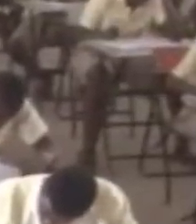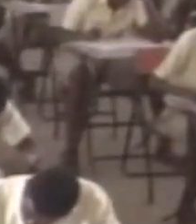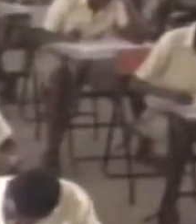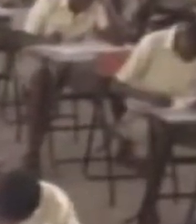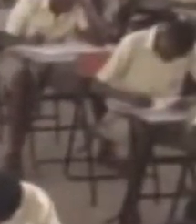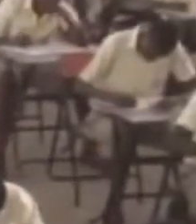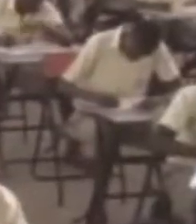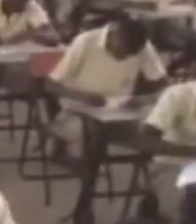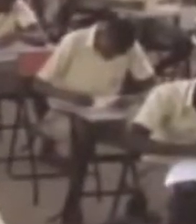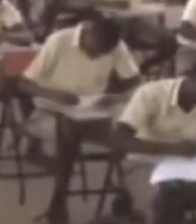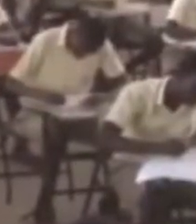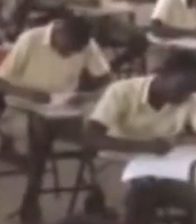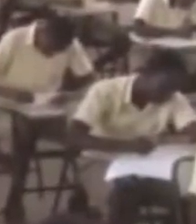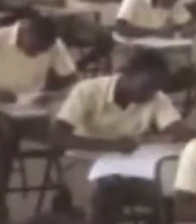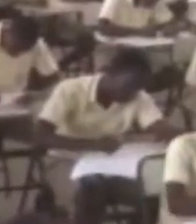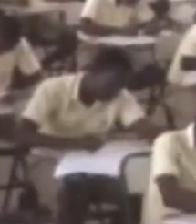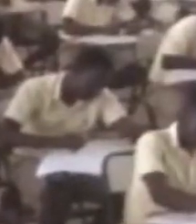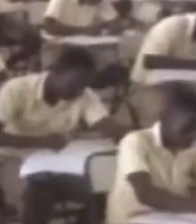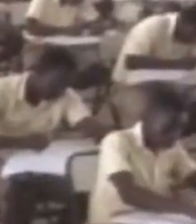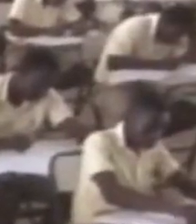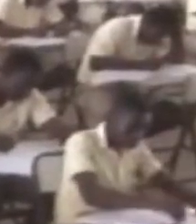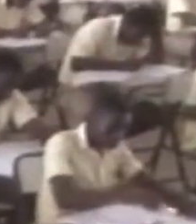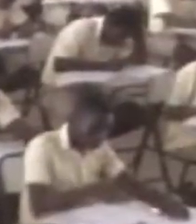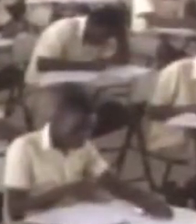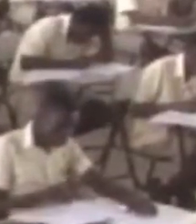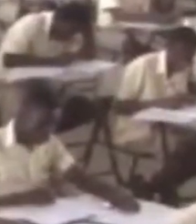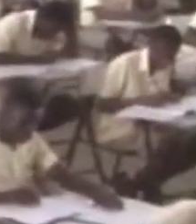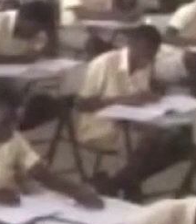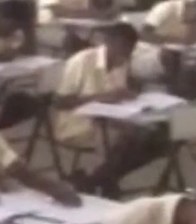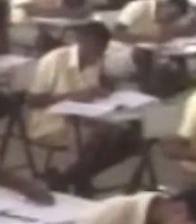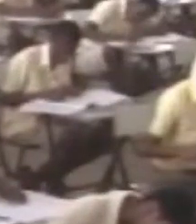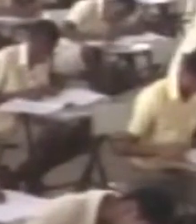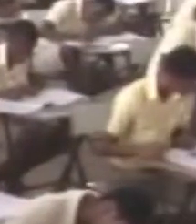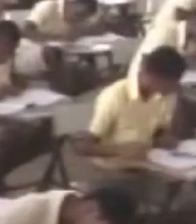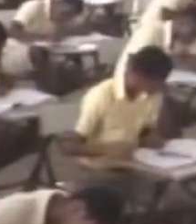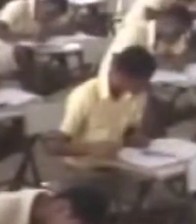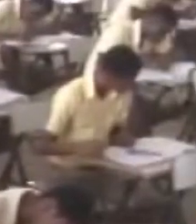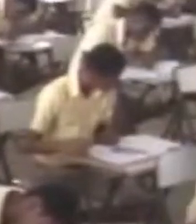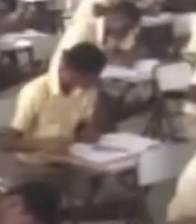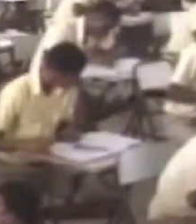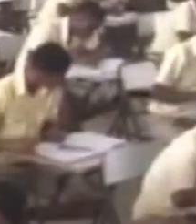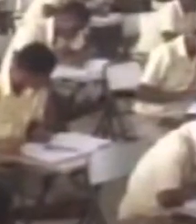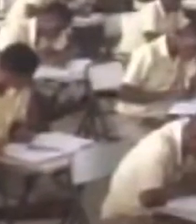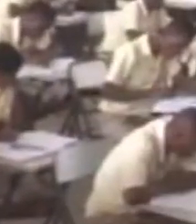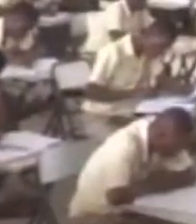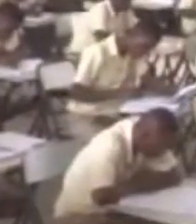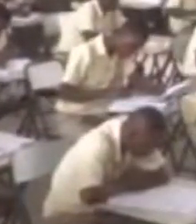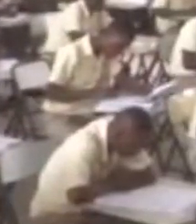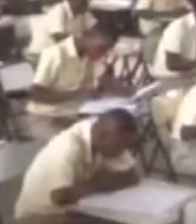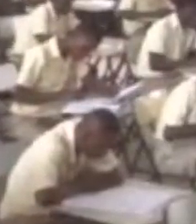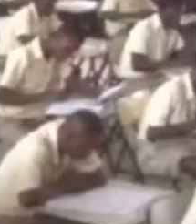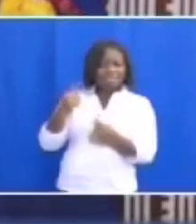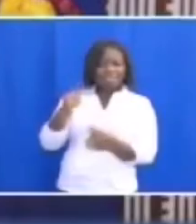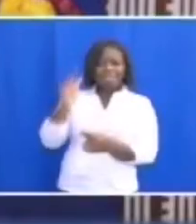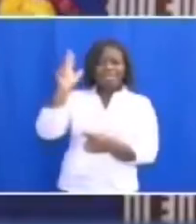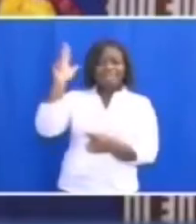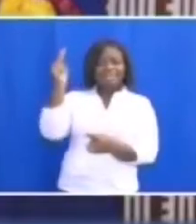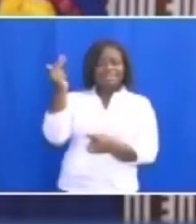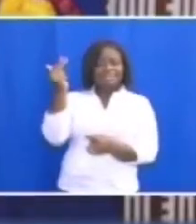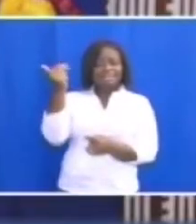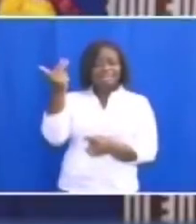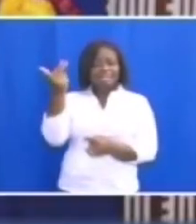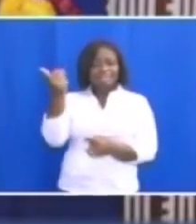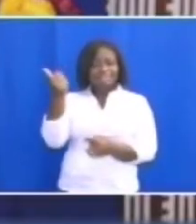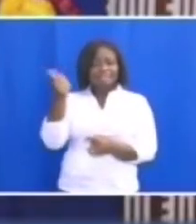bi. Wanum a wahwere wanum nkwa ene wanum a se se won ho etimi ato wo mo. At midnight of 13th June,